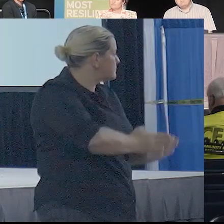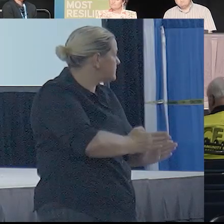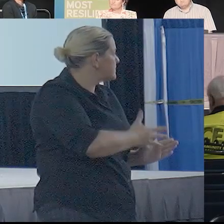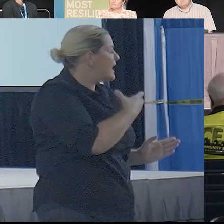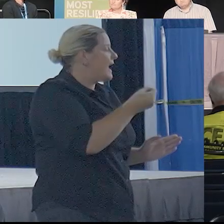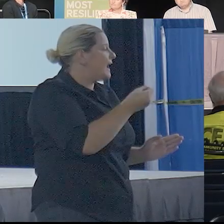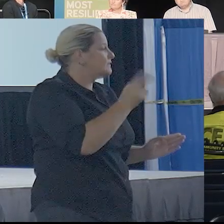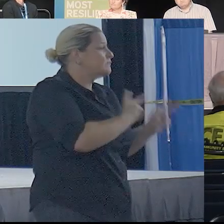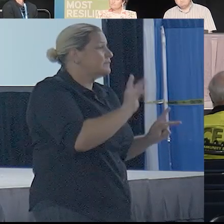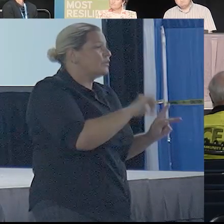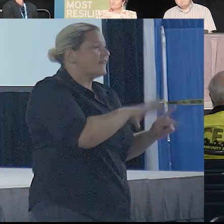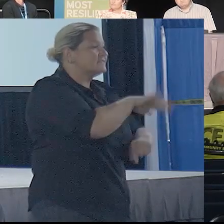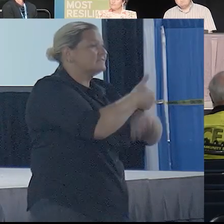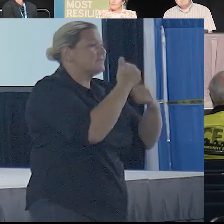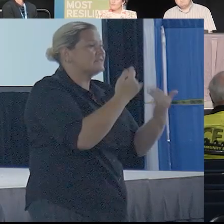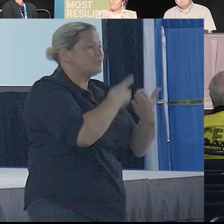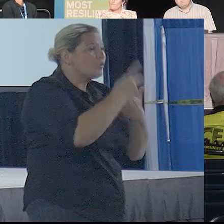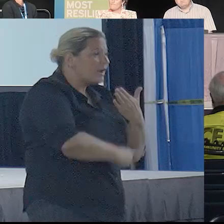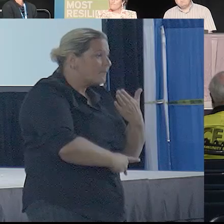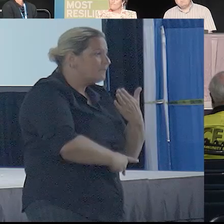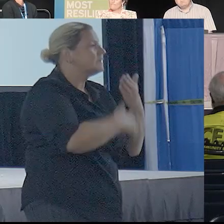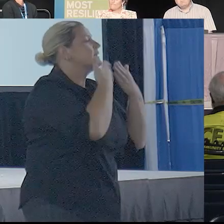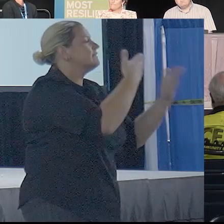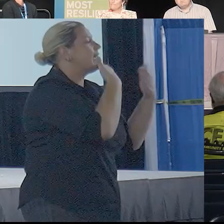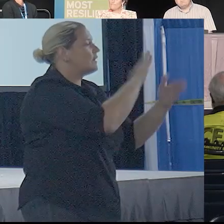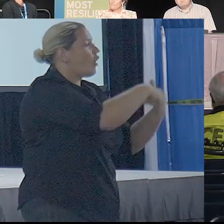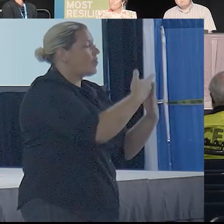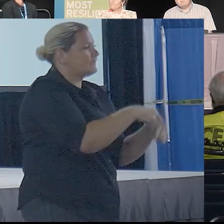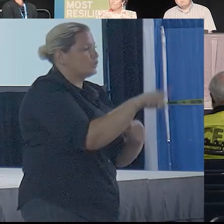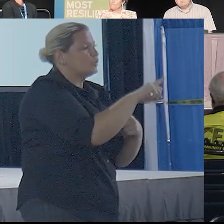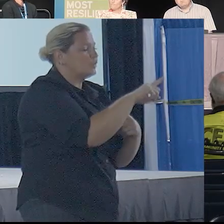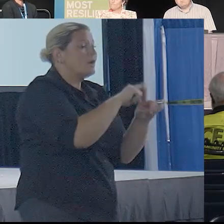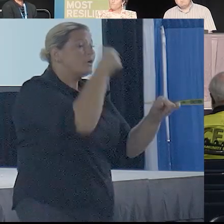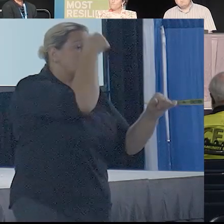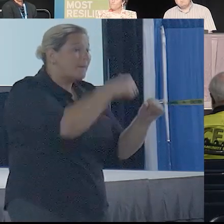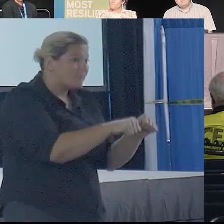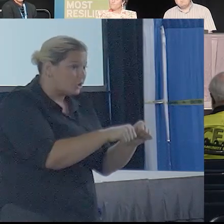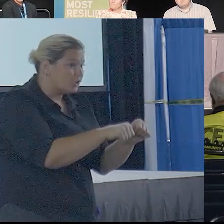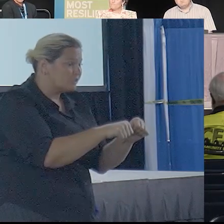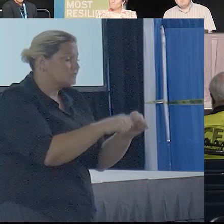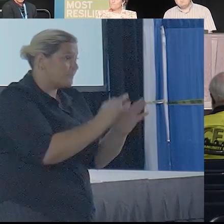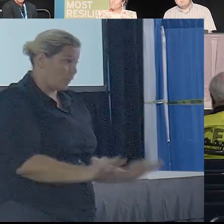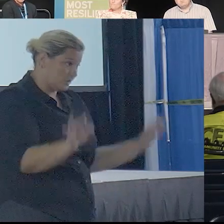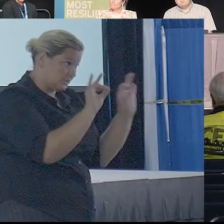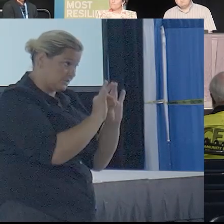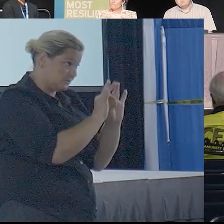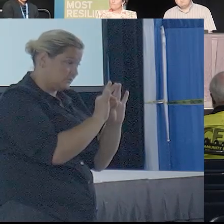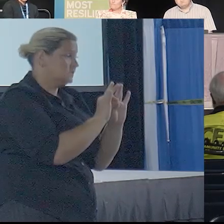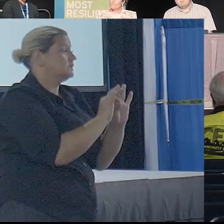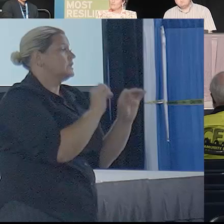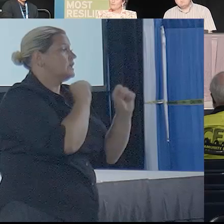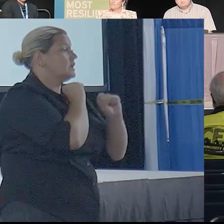organizers of the program. I want to thank all of you. But remember, now the bottom line is here, nothing about